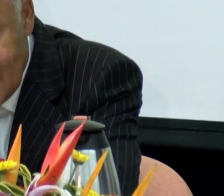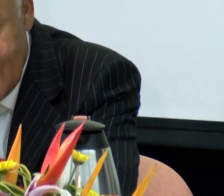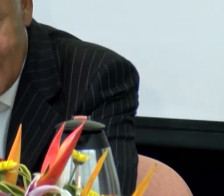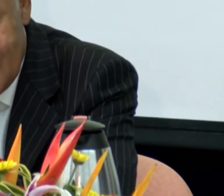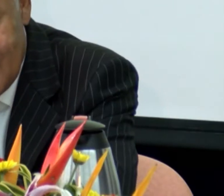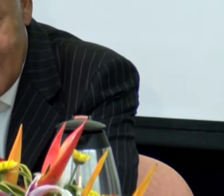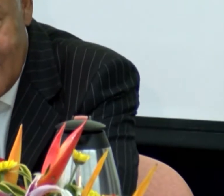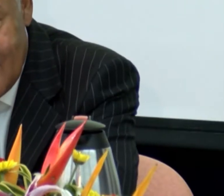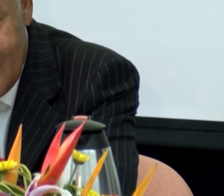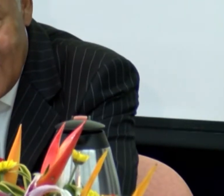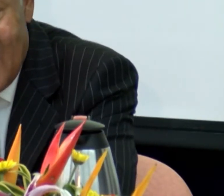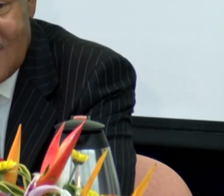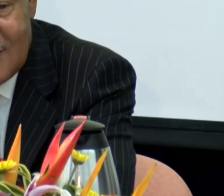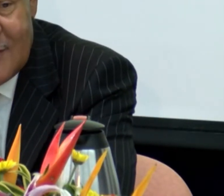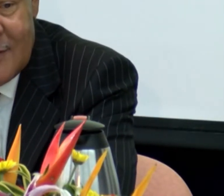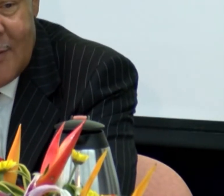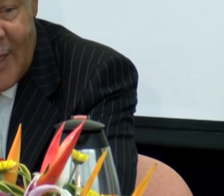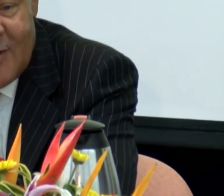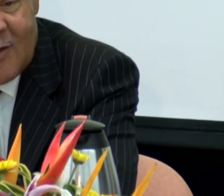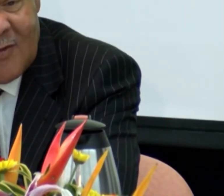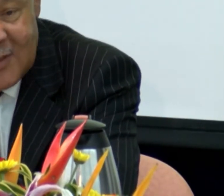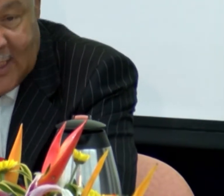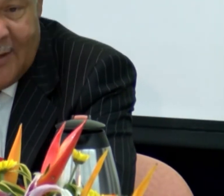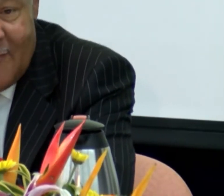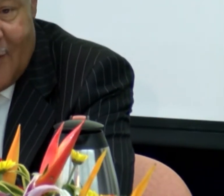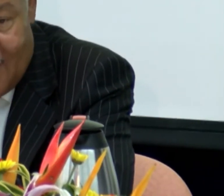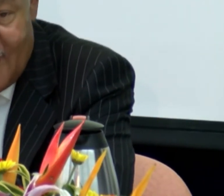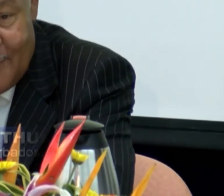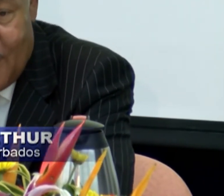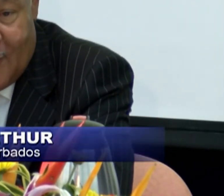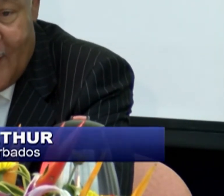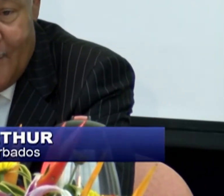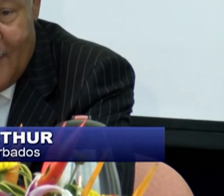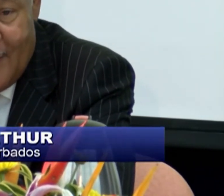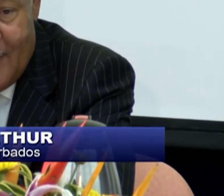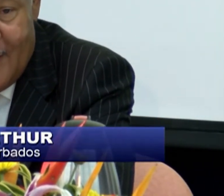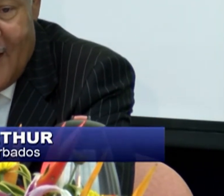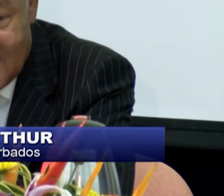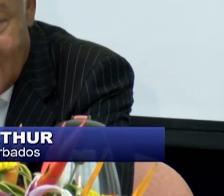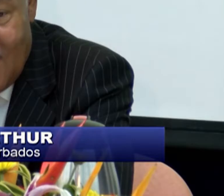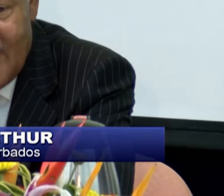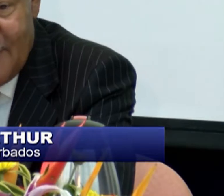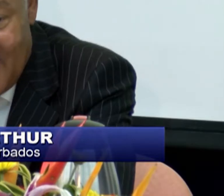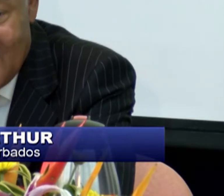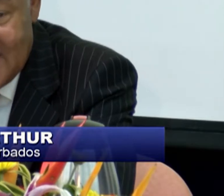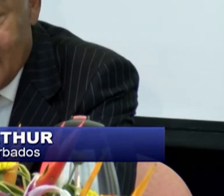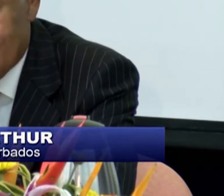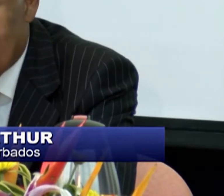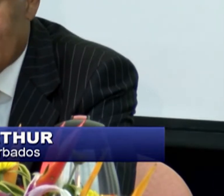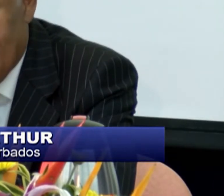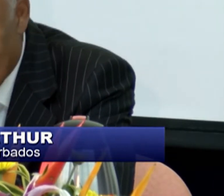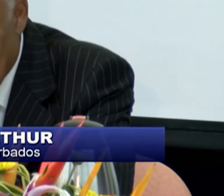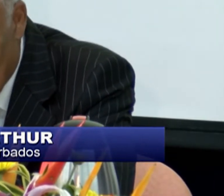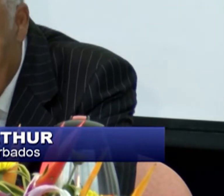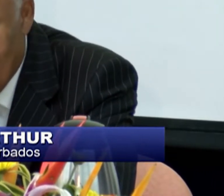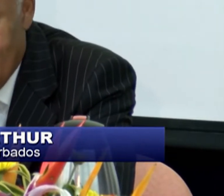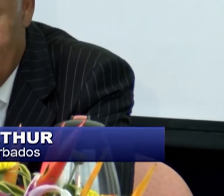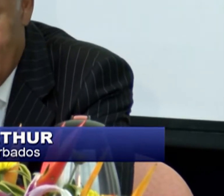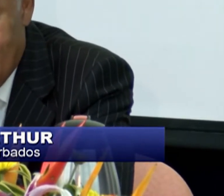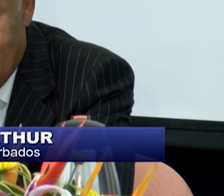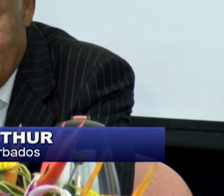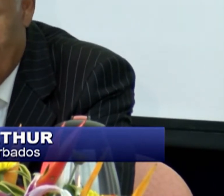itself has to be able to conceive of a program as to how a private sector can